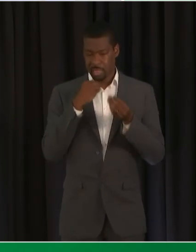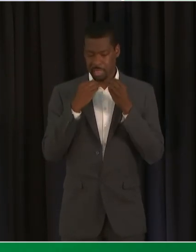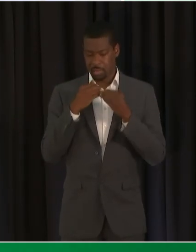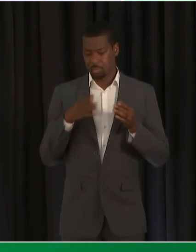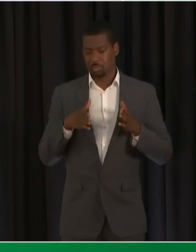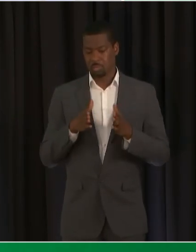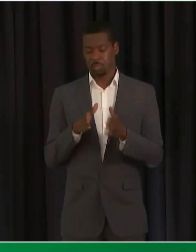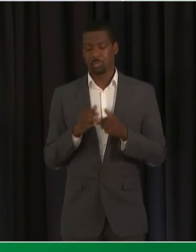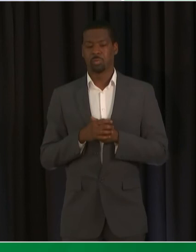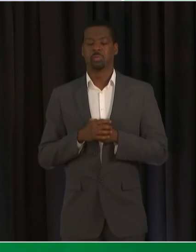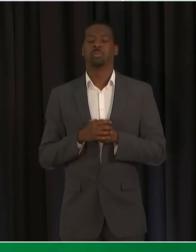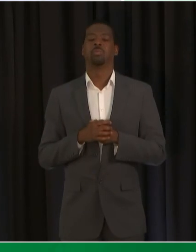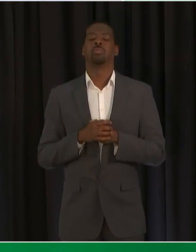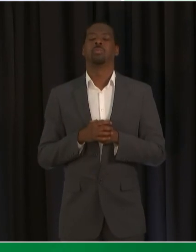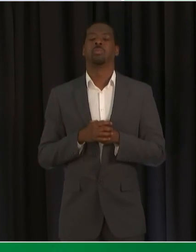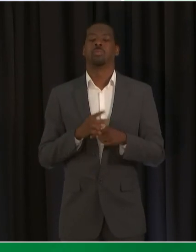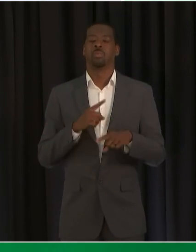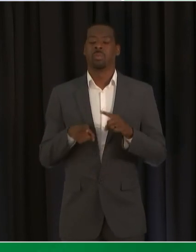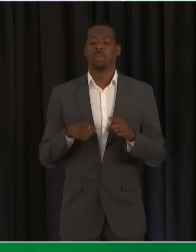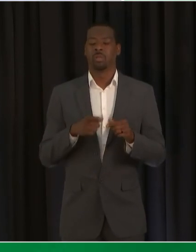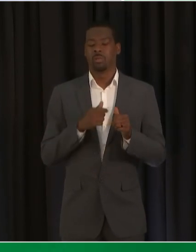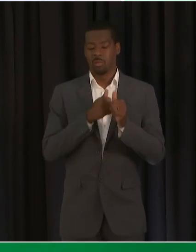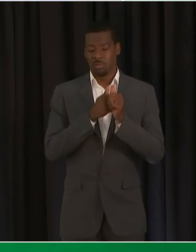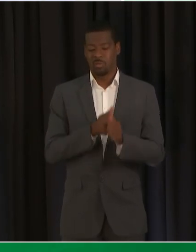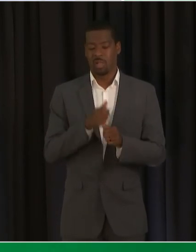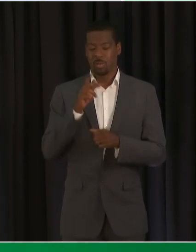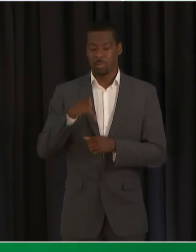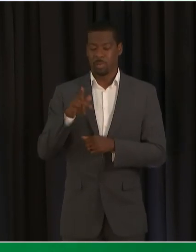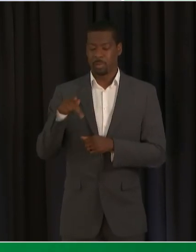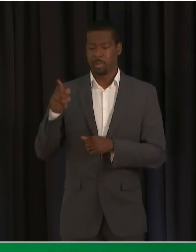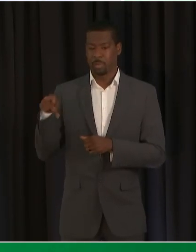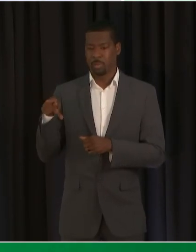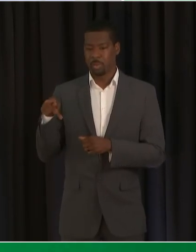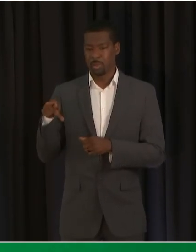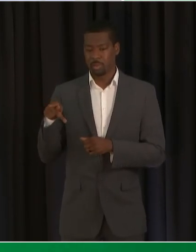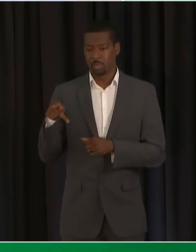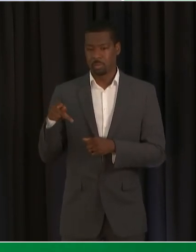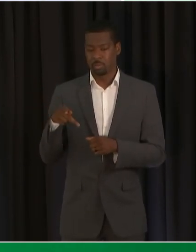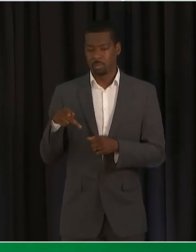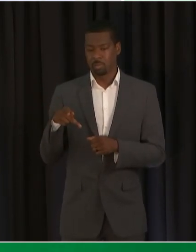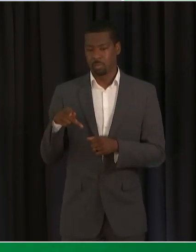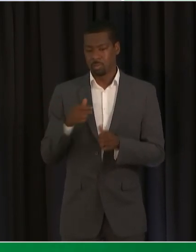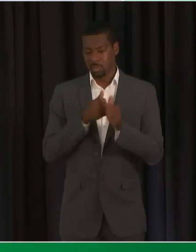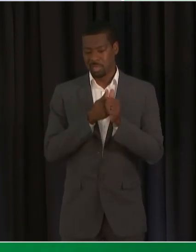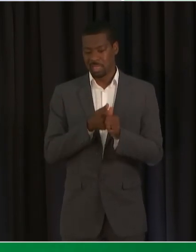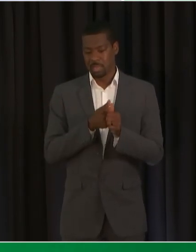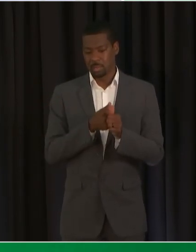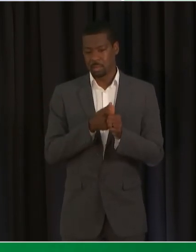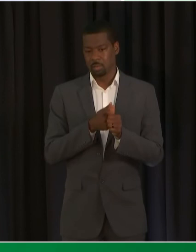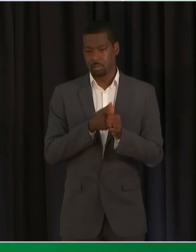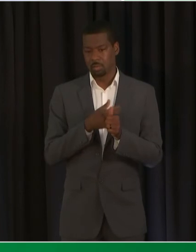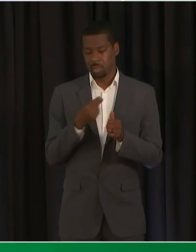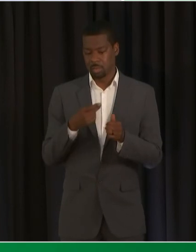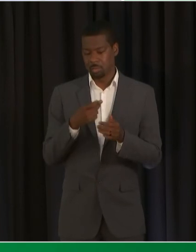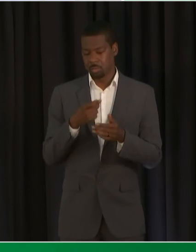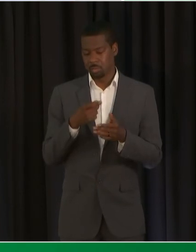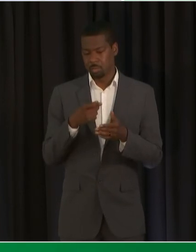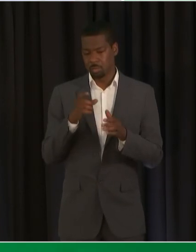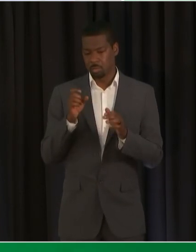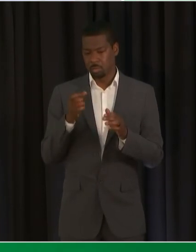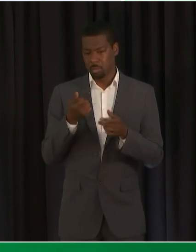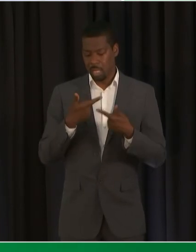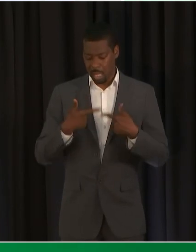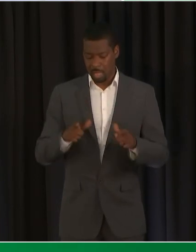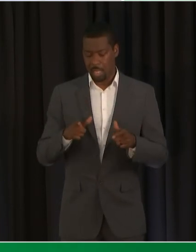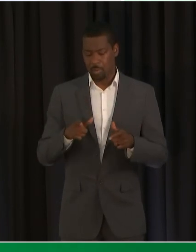industry. Okay. But primarily, if you follow the PPP guidelines for expenses, you'll be okay. Expenses and allowable uses?